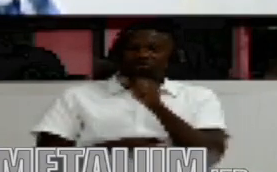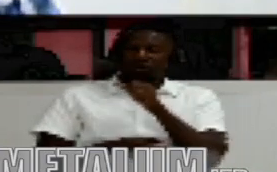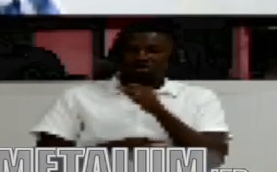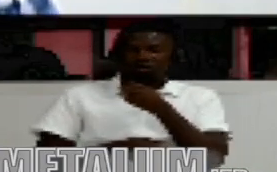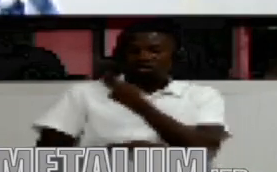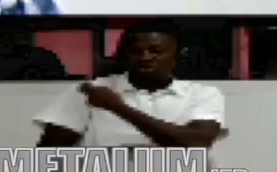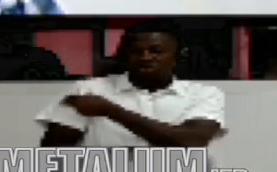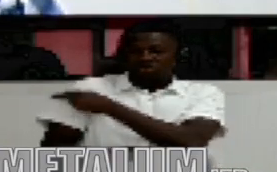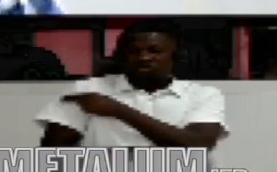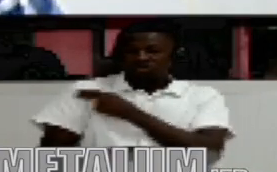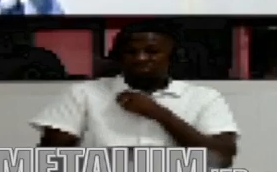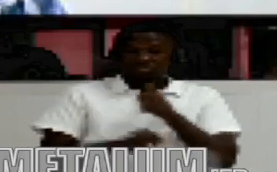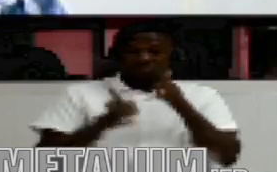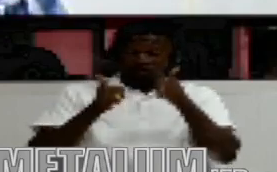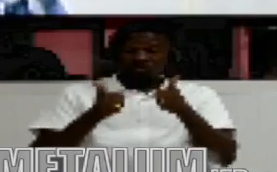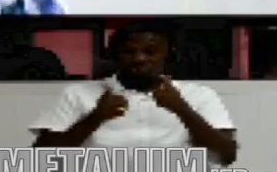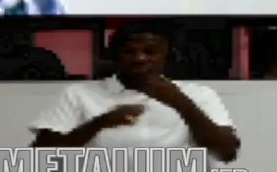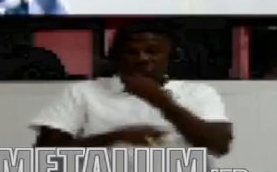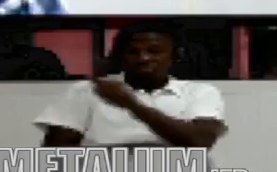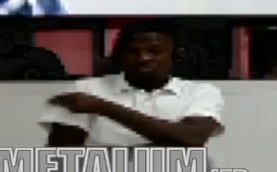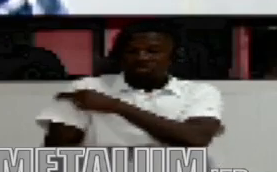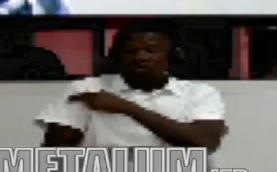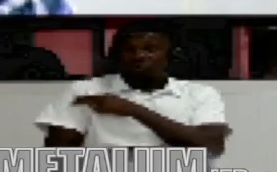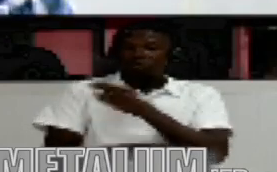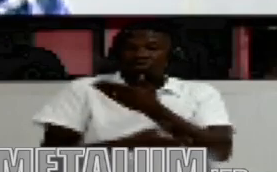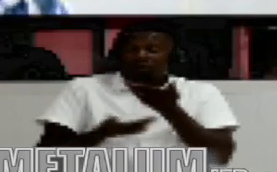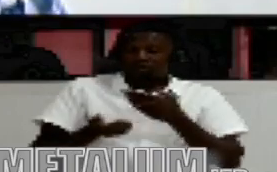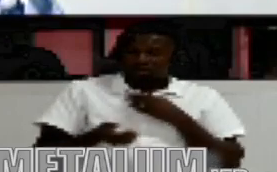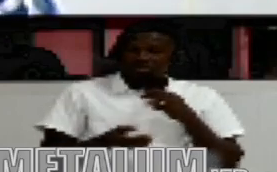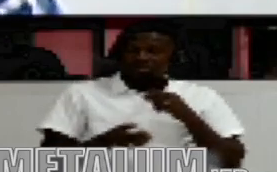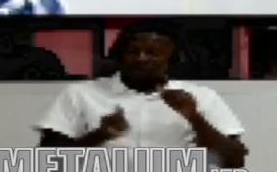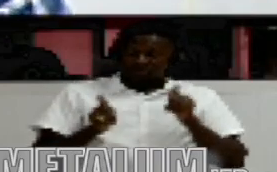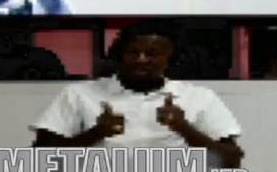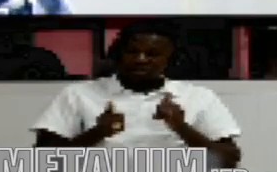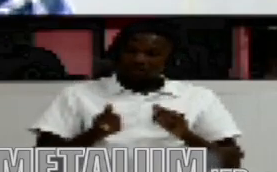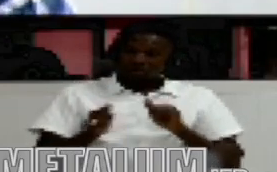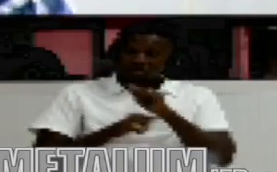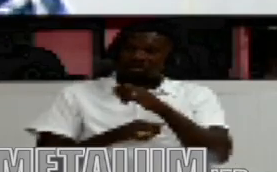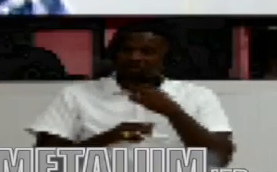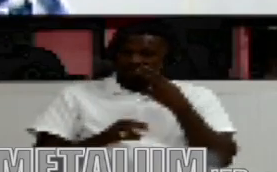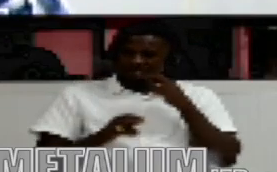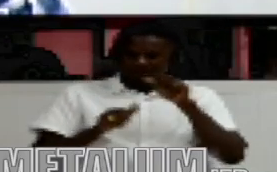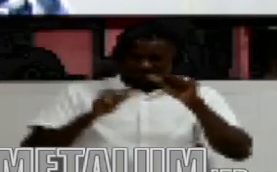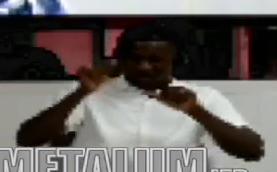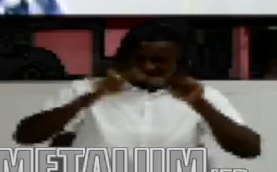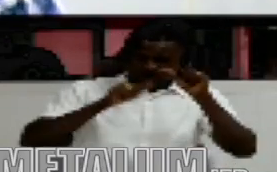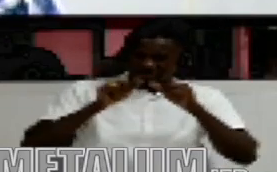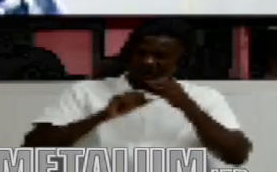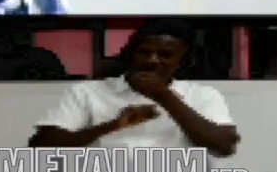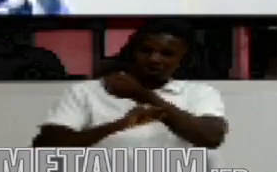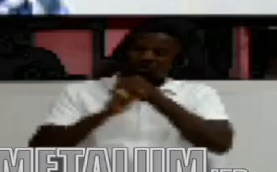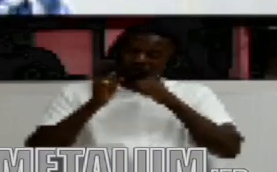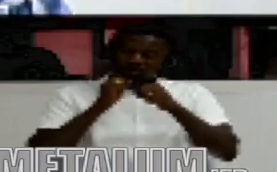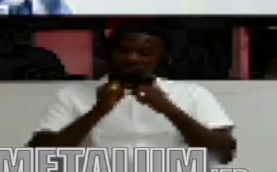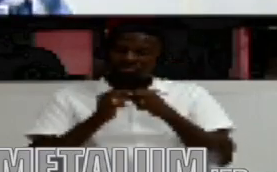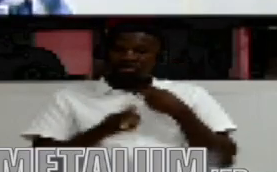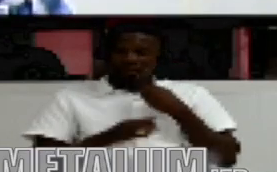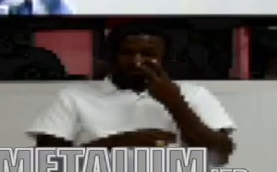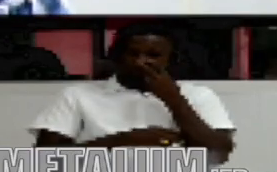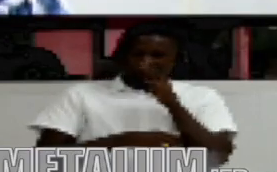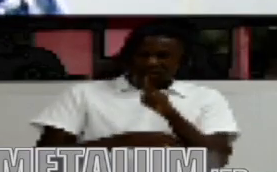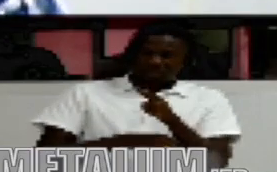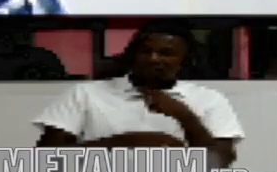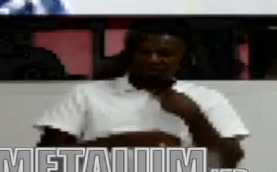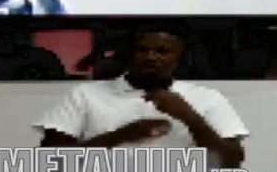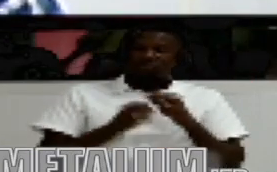sophisticated one, where we can still go and check on our conditions and see if it